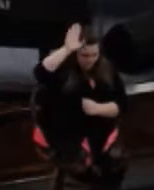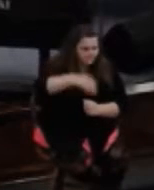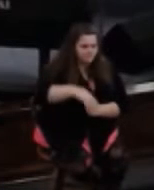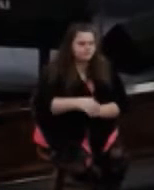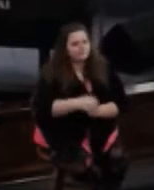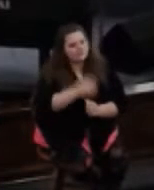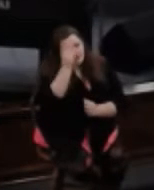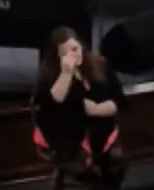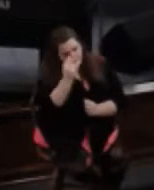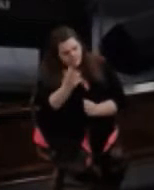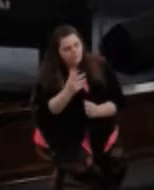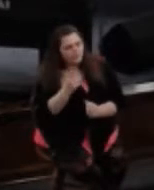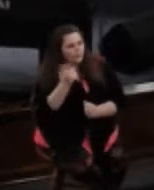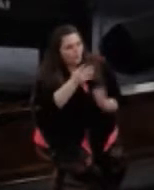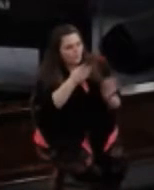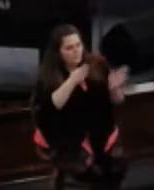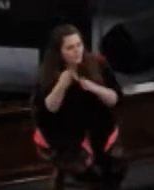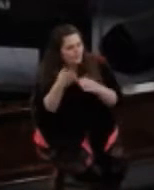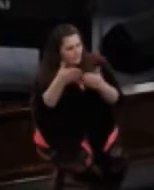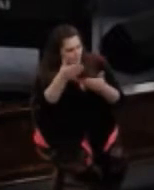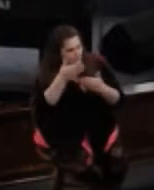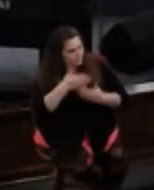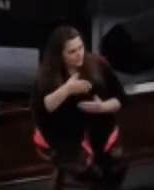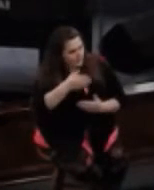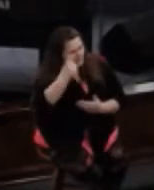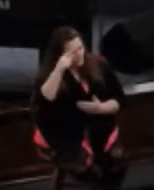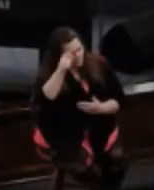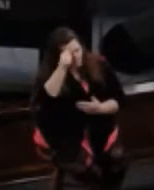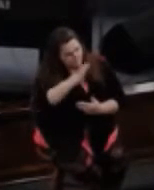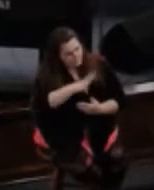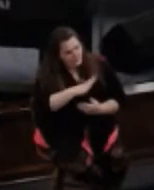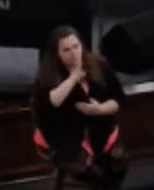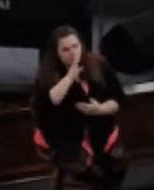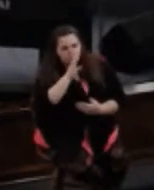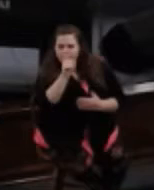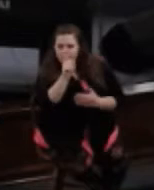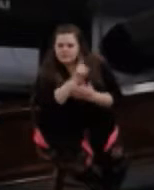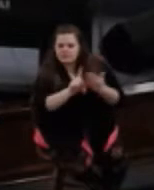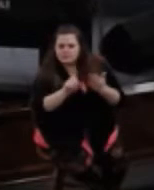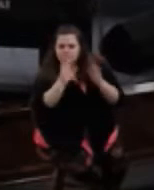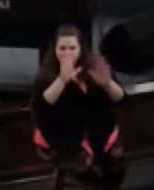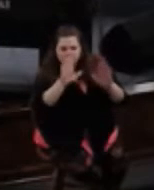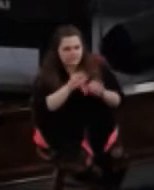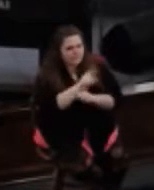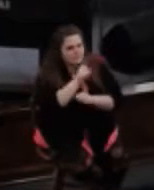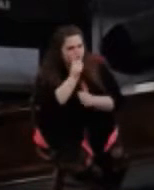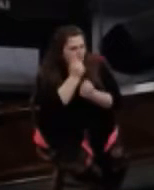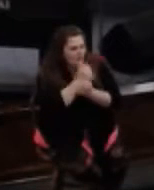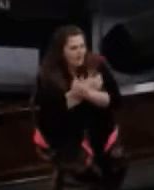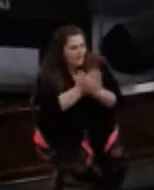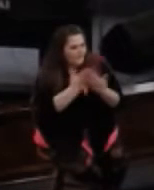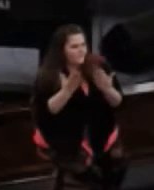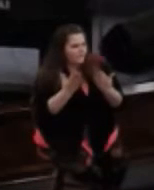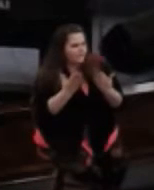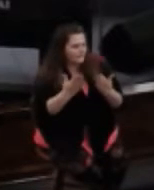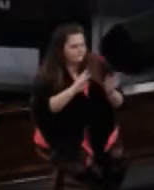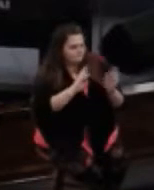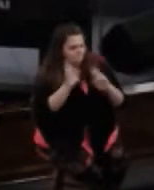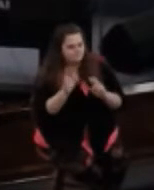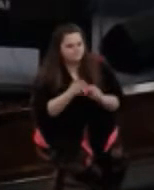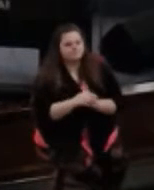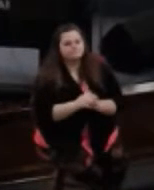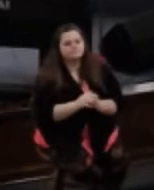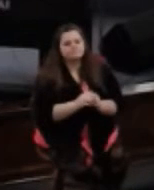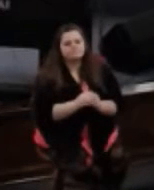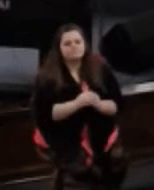let Brian know what you're going to be bringing for the men's breakfast next Sunday so he can make sure that everything is covered. I got to tell